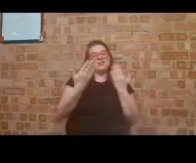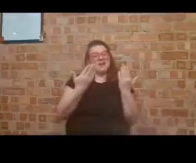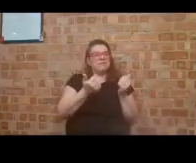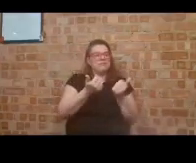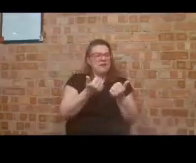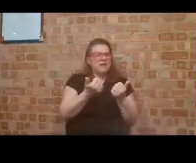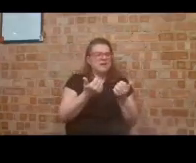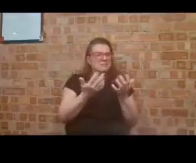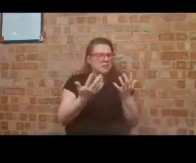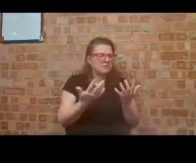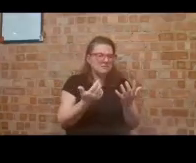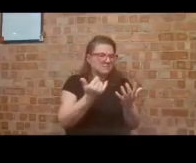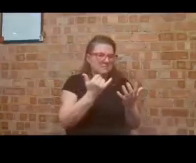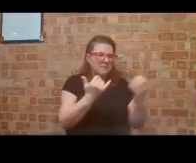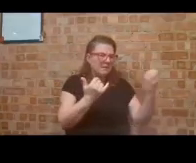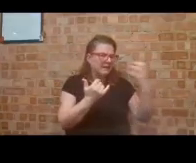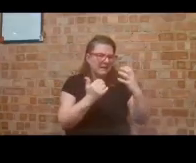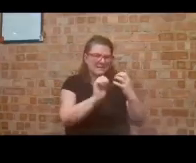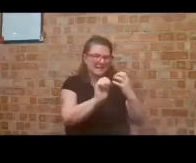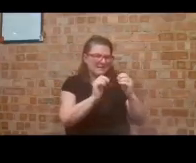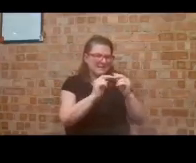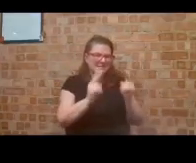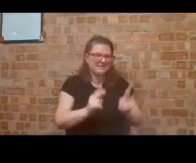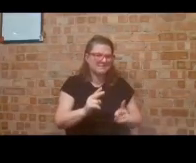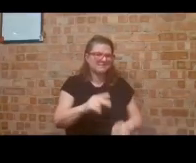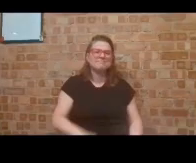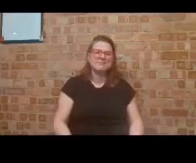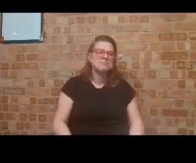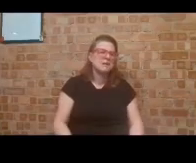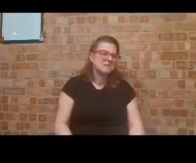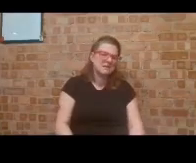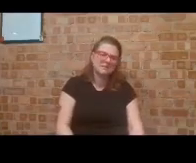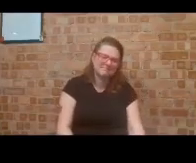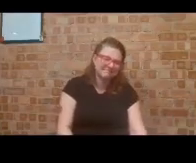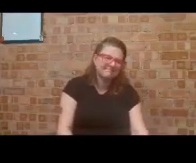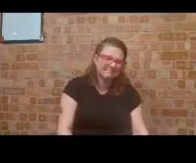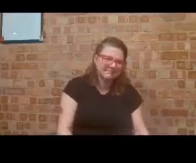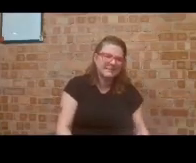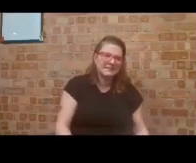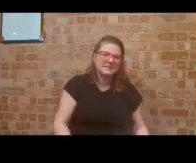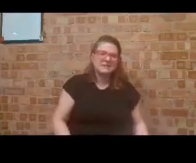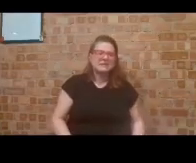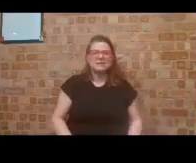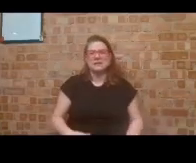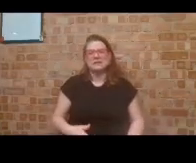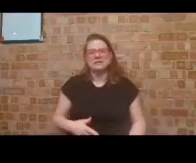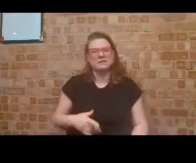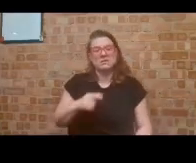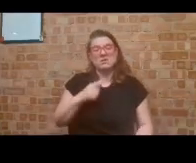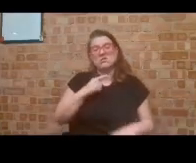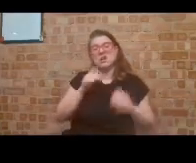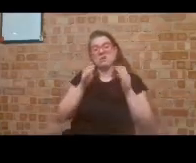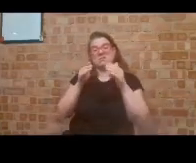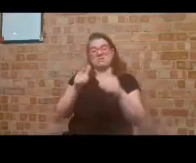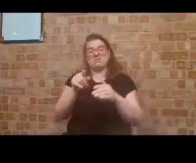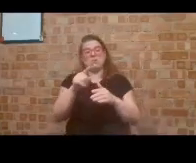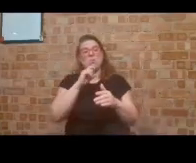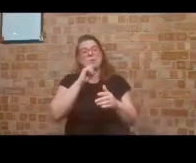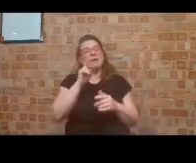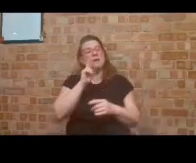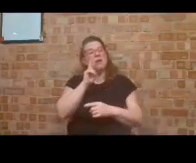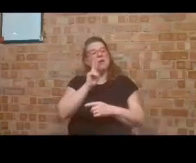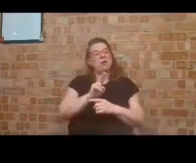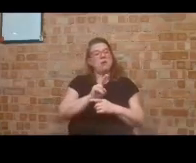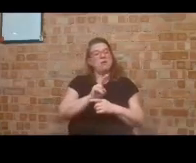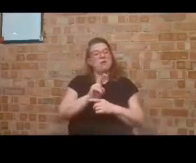up the optimum lighting conditions for a sighted person. So when you're working with people, do go in and actually have a play